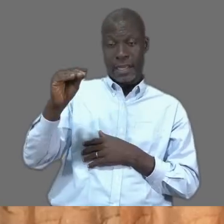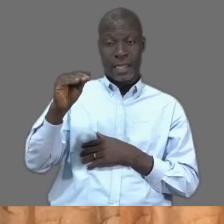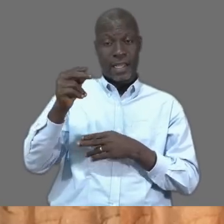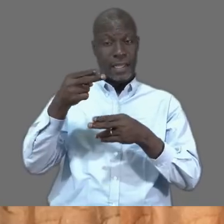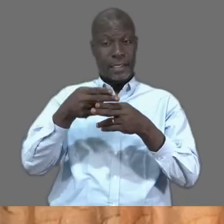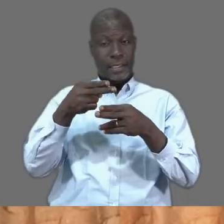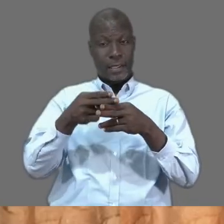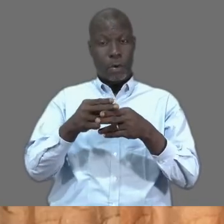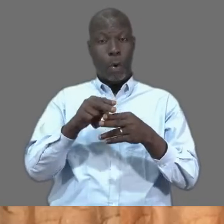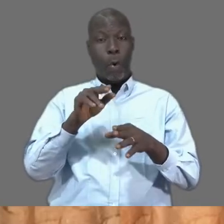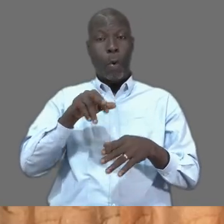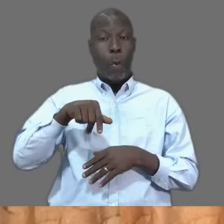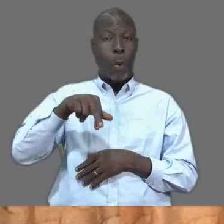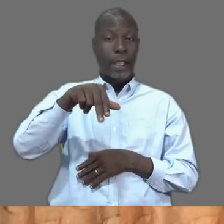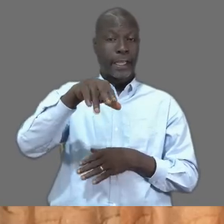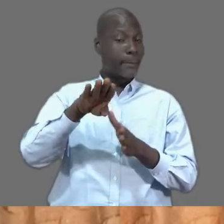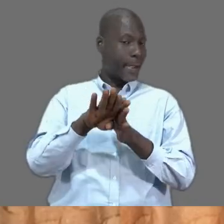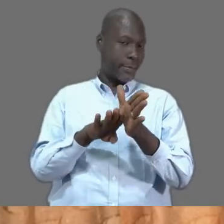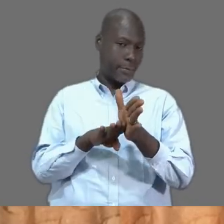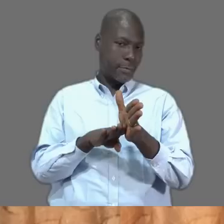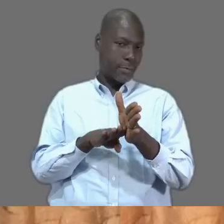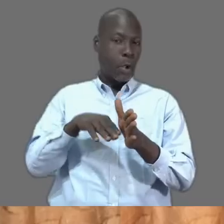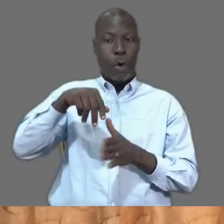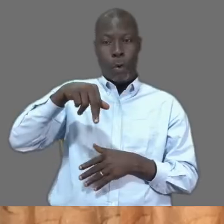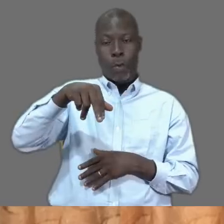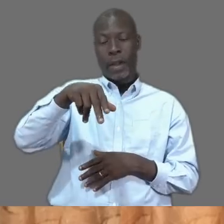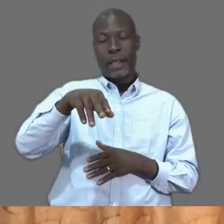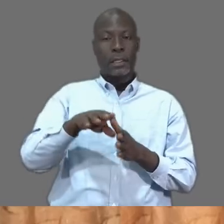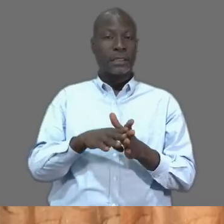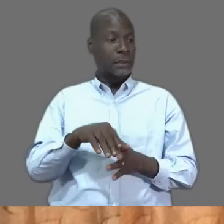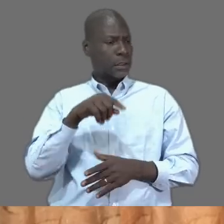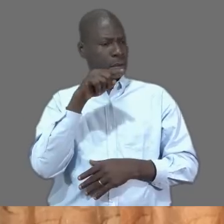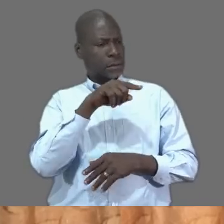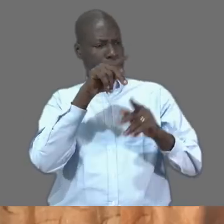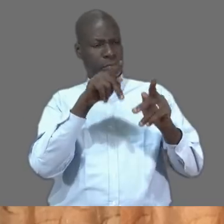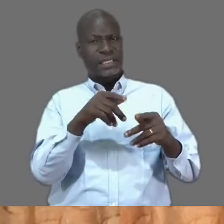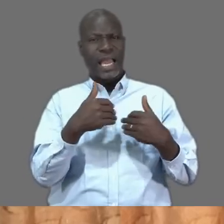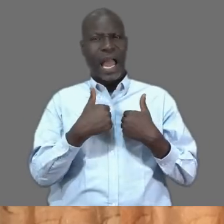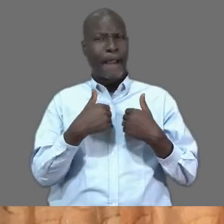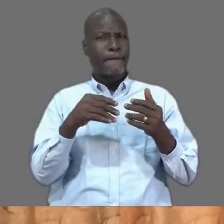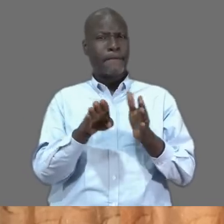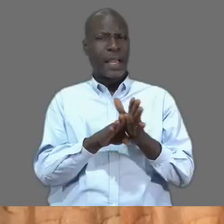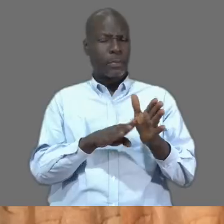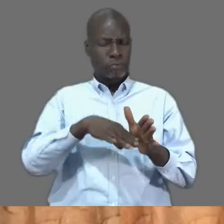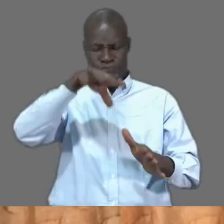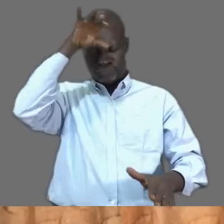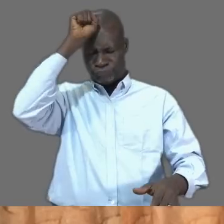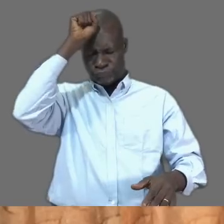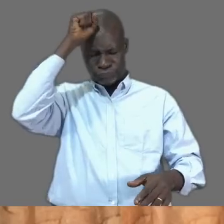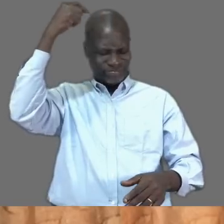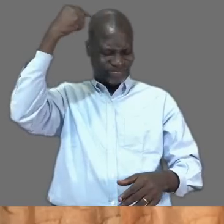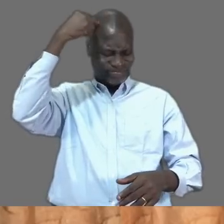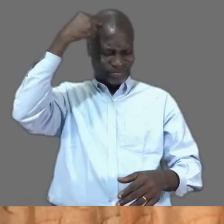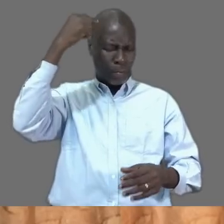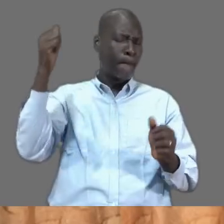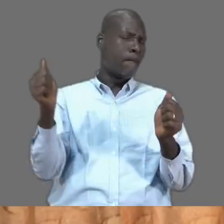yefra no walking bible wache bible enguma huru obebre aguni trim